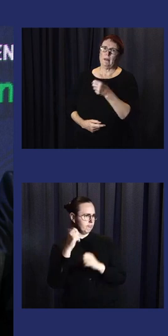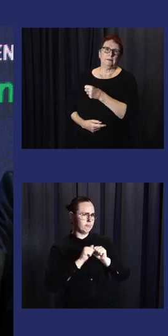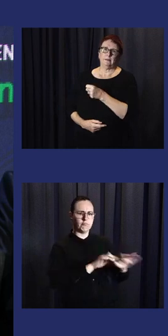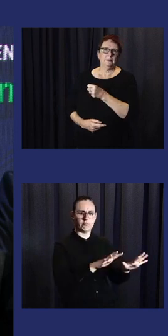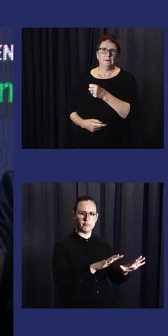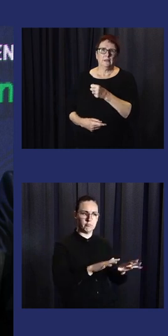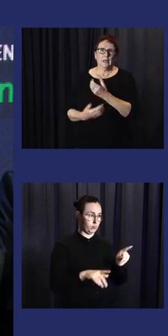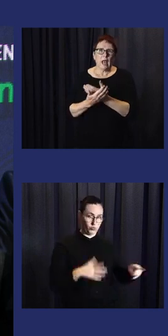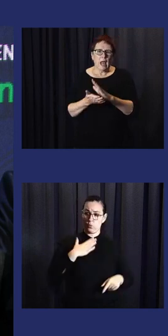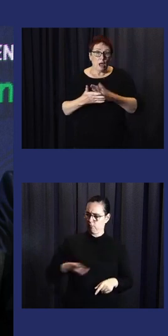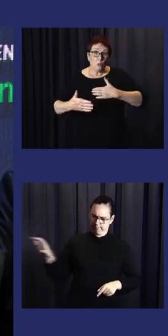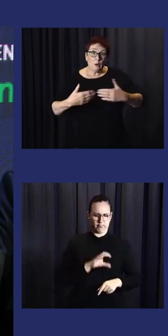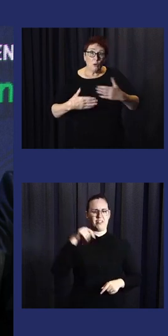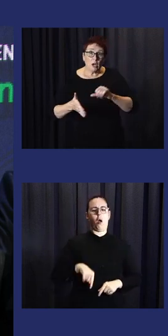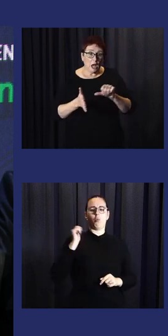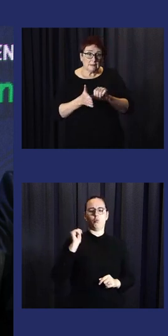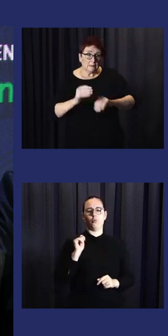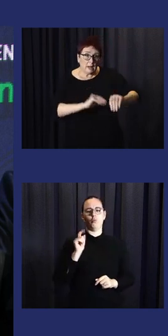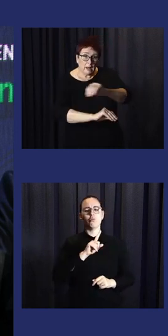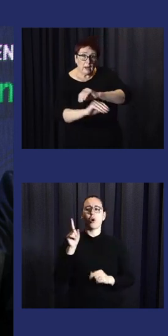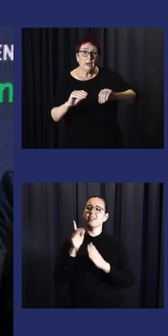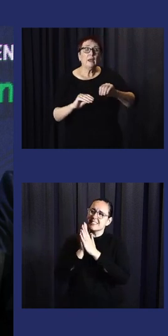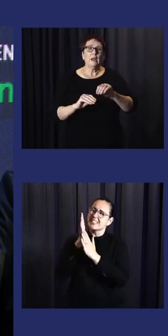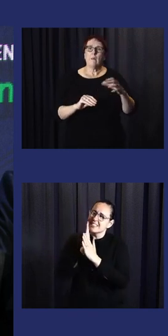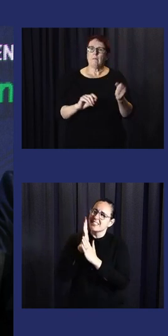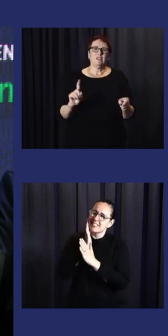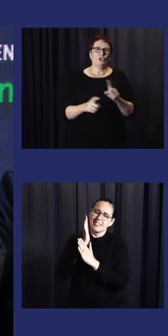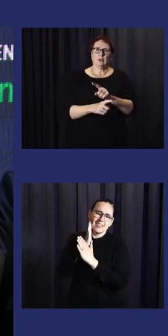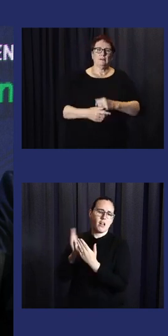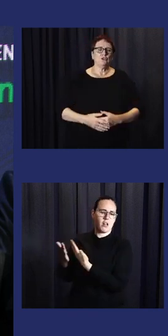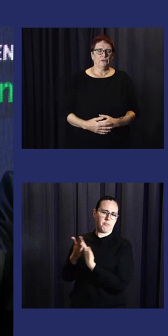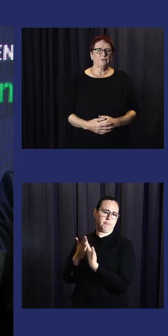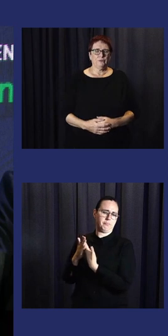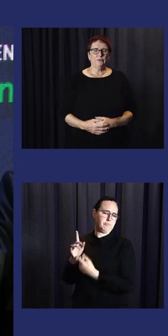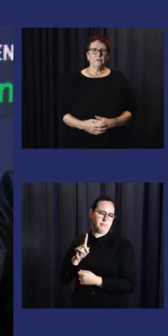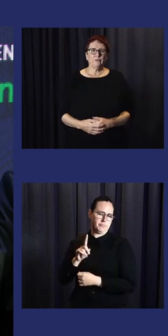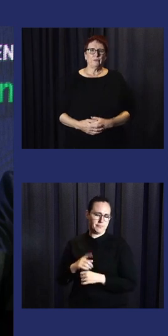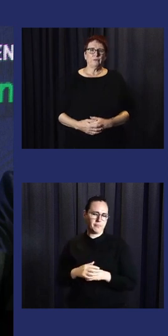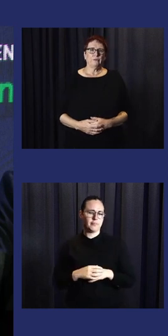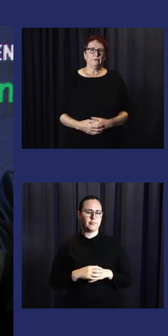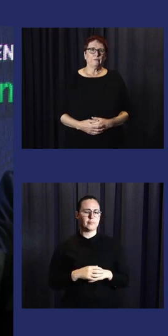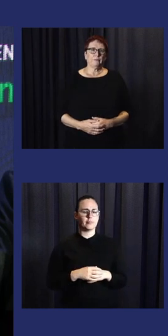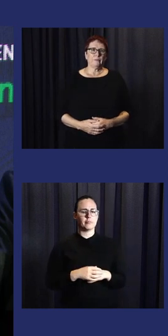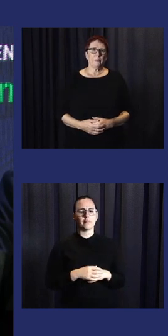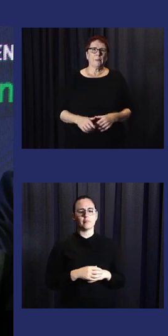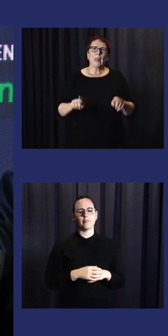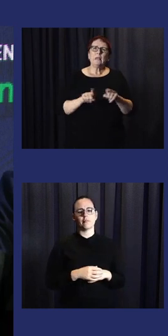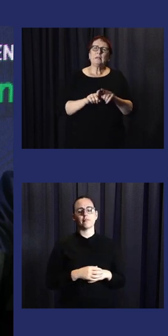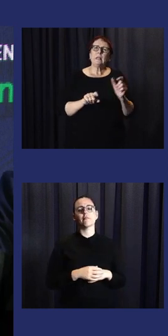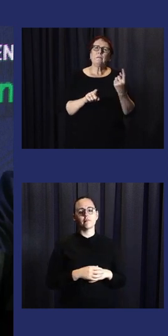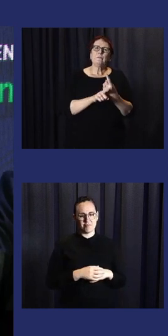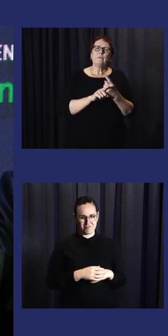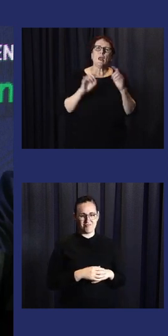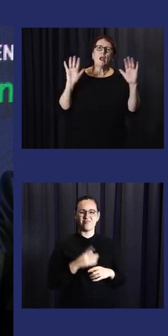global financial structures and our processes. And I wanted to say, you know, just like climate justice, and we've all